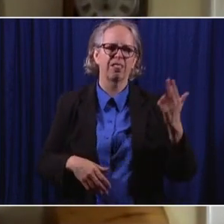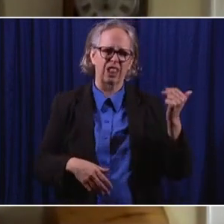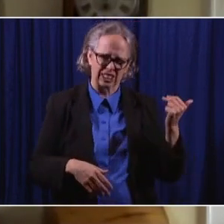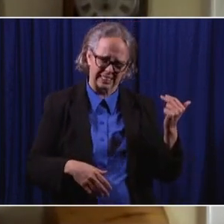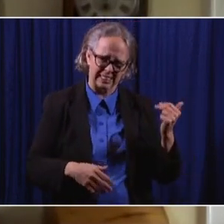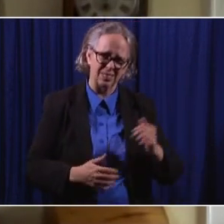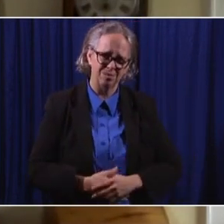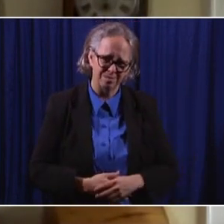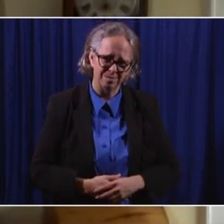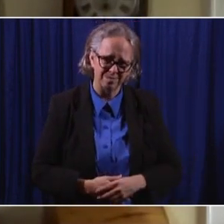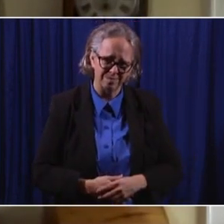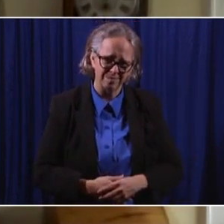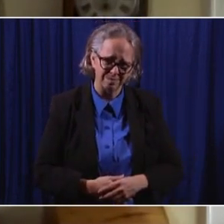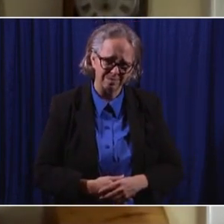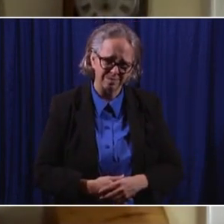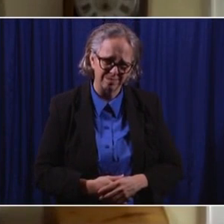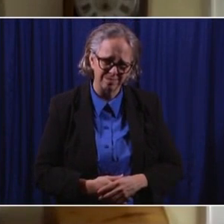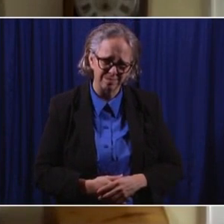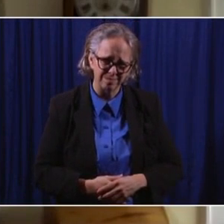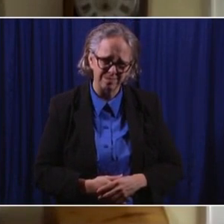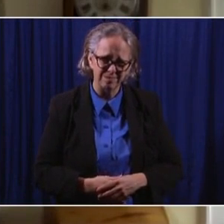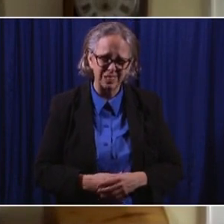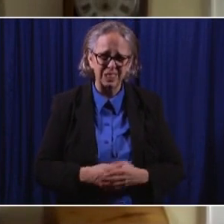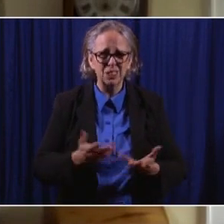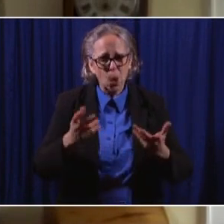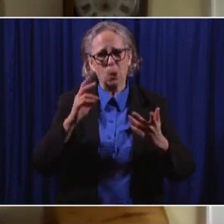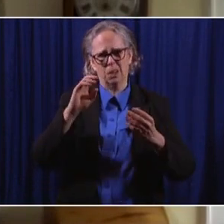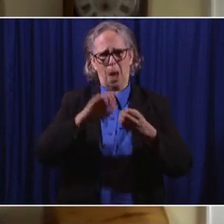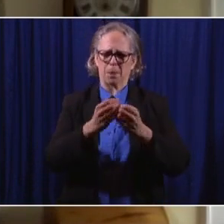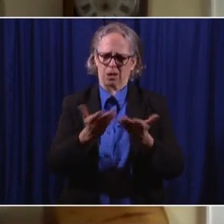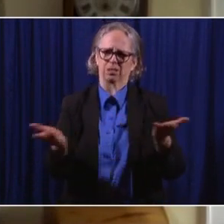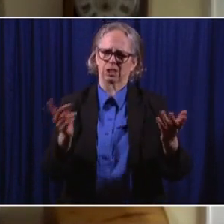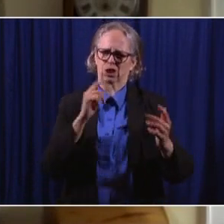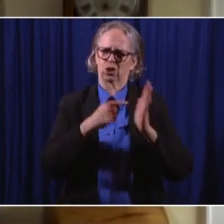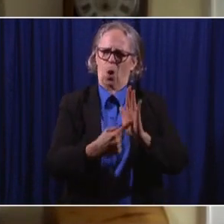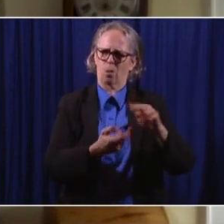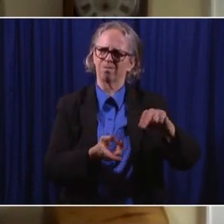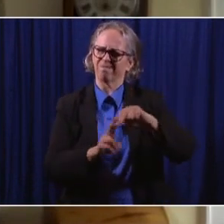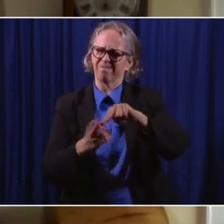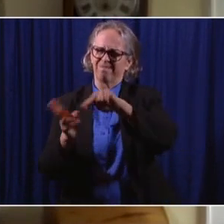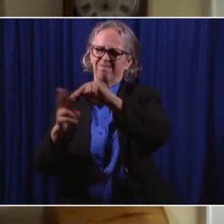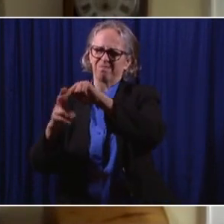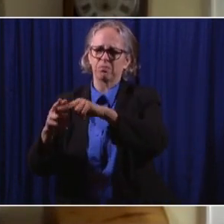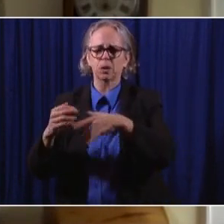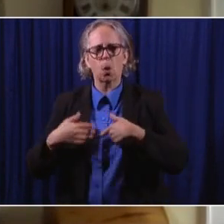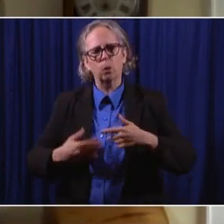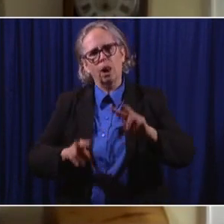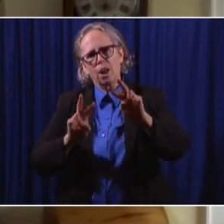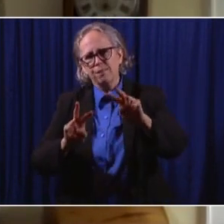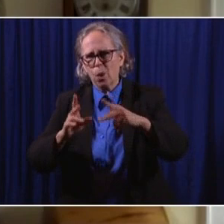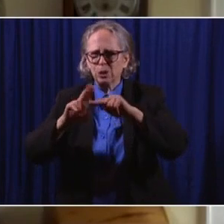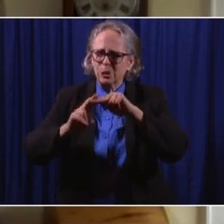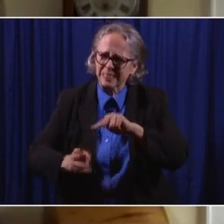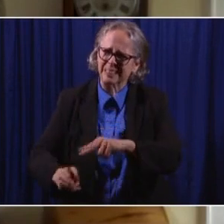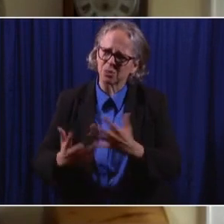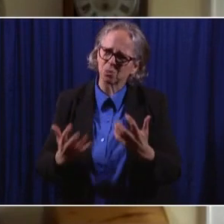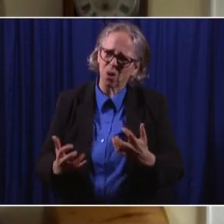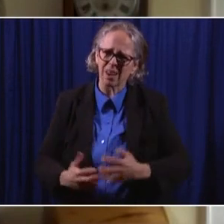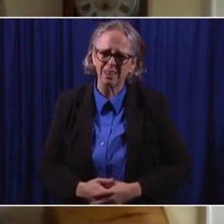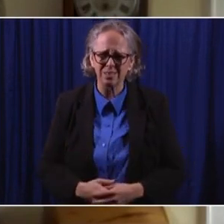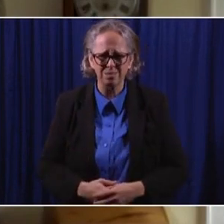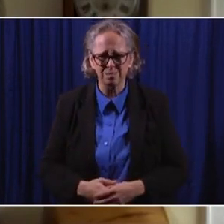those numbers are up. We assume they smooth out as the week, if you take all 7 days. And again, if you look at the 21-day